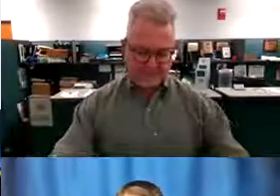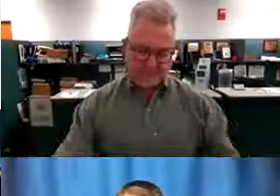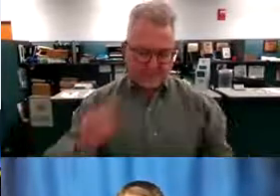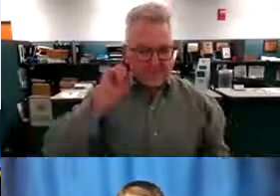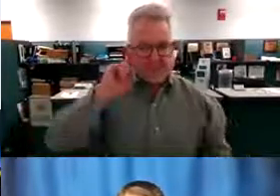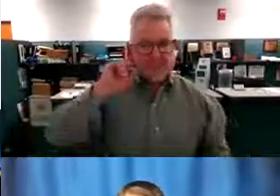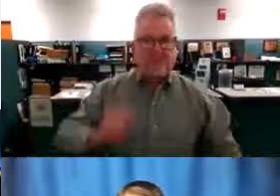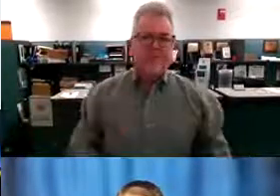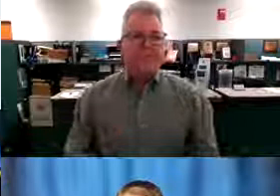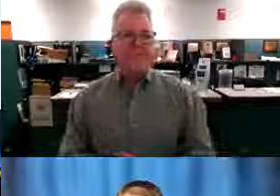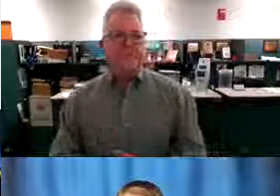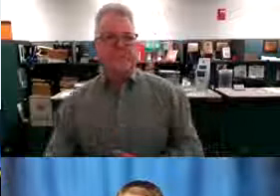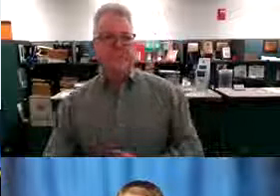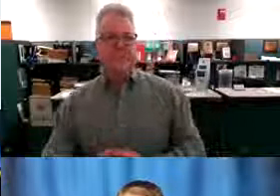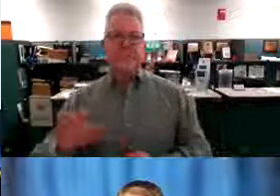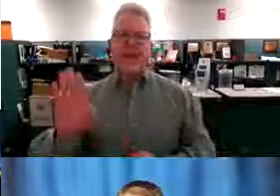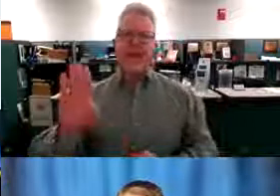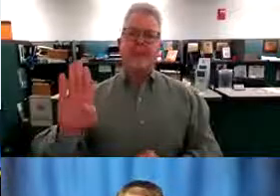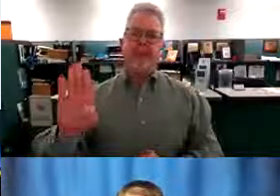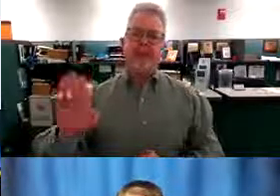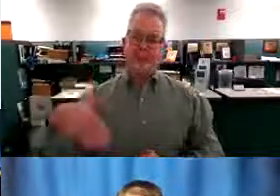EPCAP program, the EPCAP program.